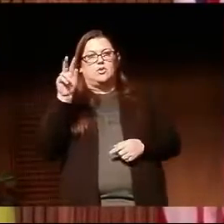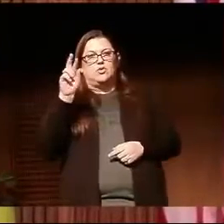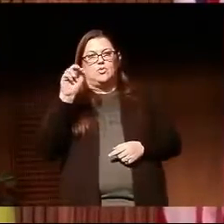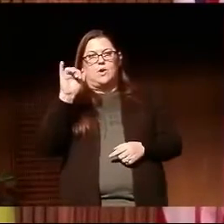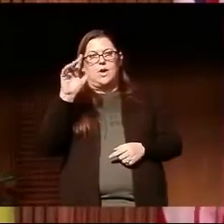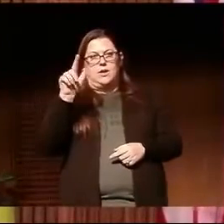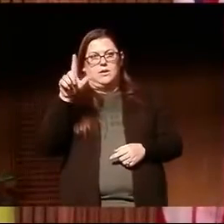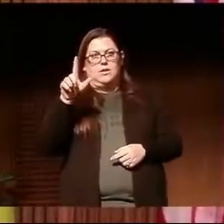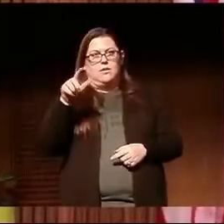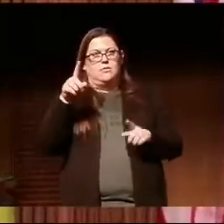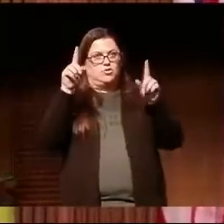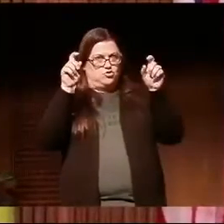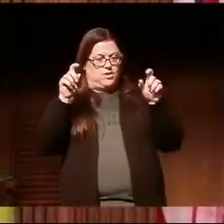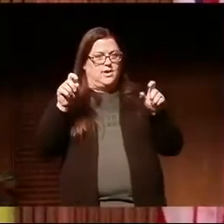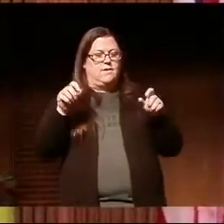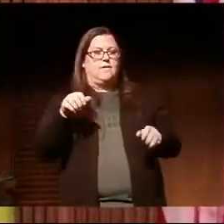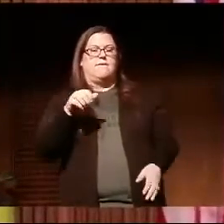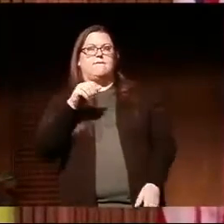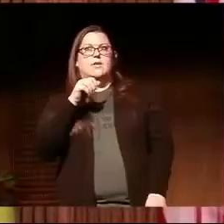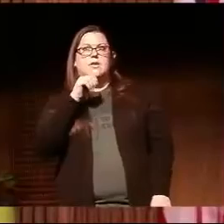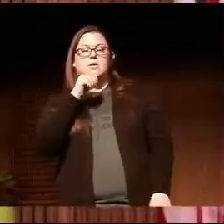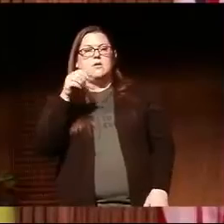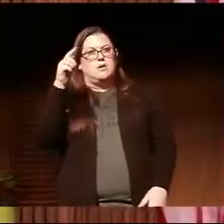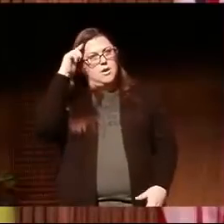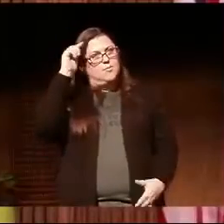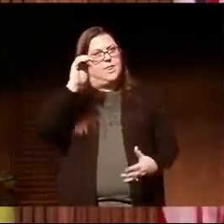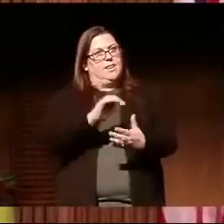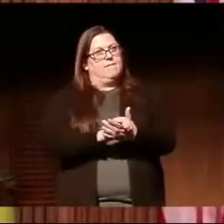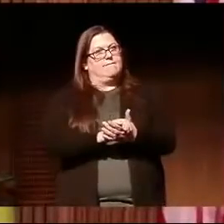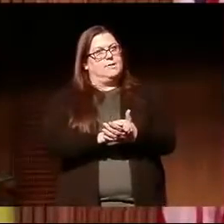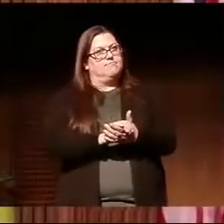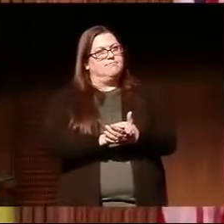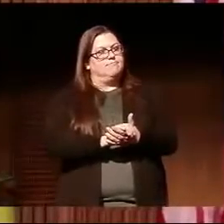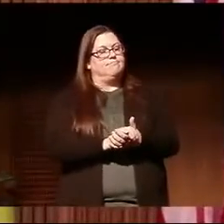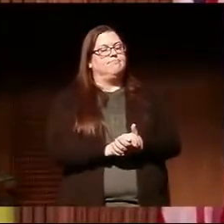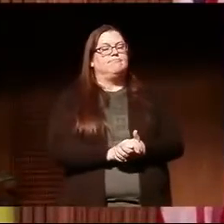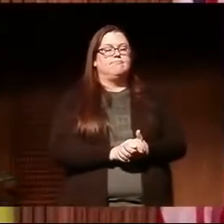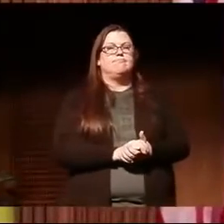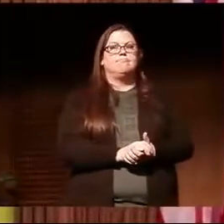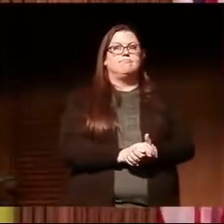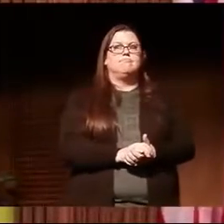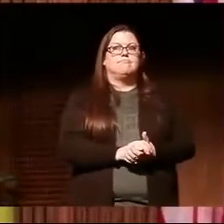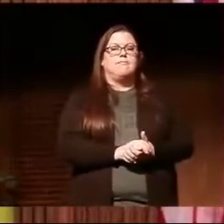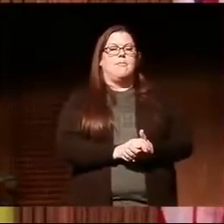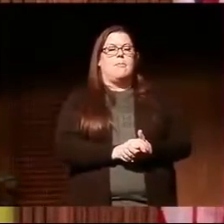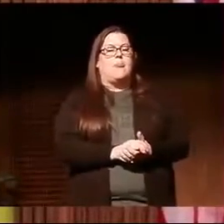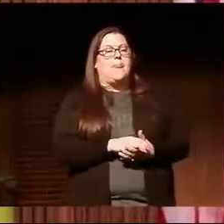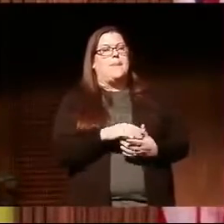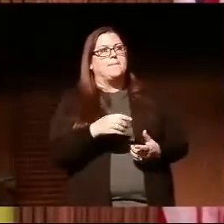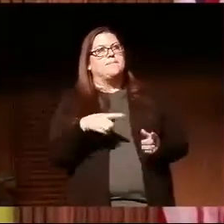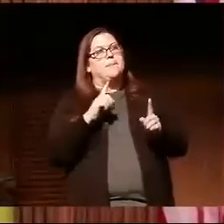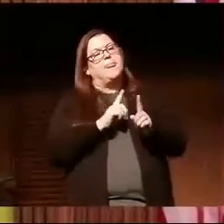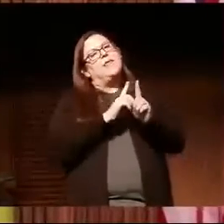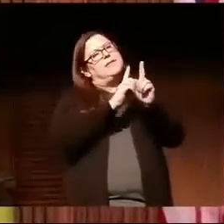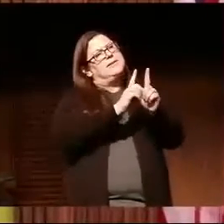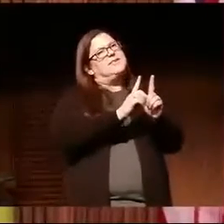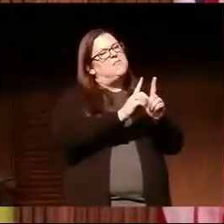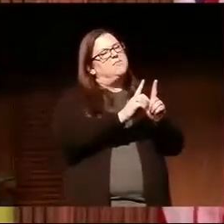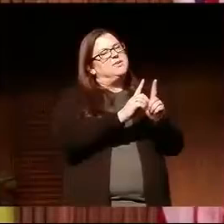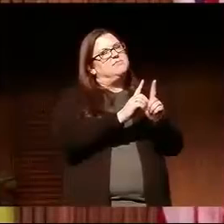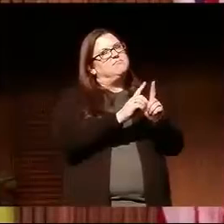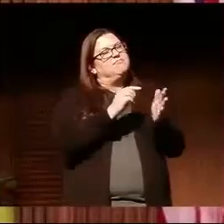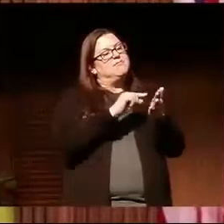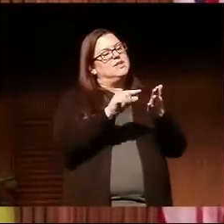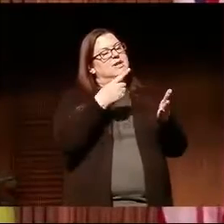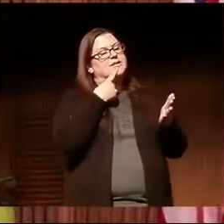And this takes many different forms in this account. The first may be with the disciples. I mean, the text, all it says is that